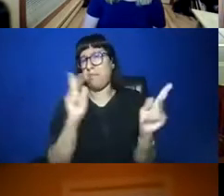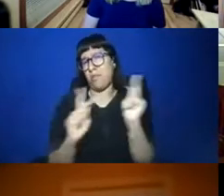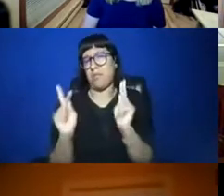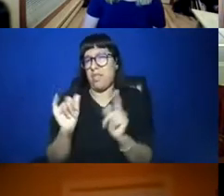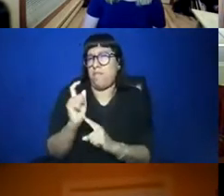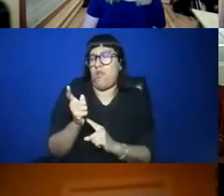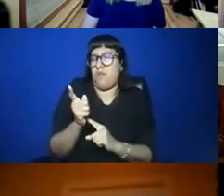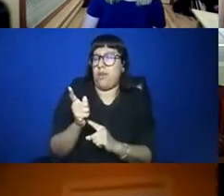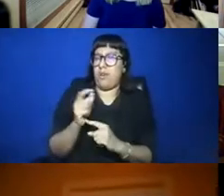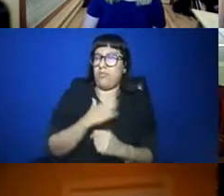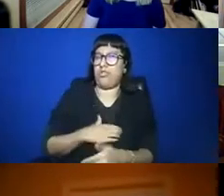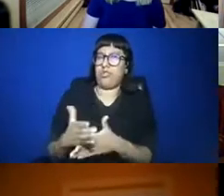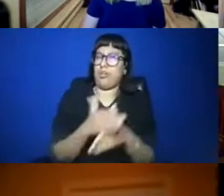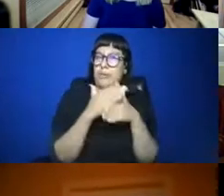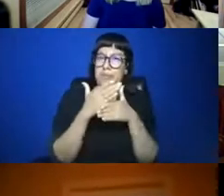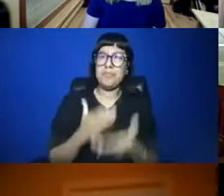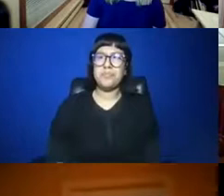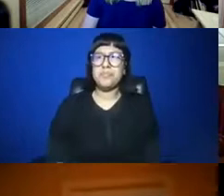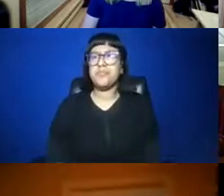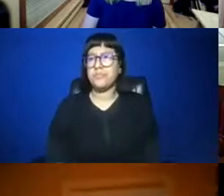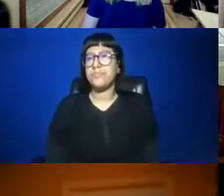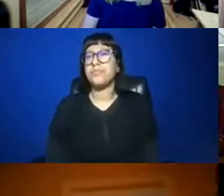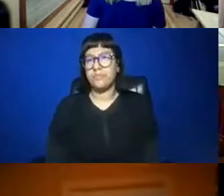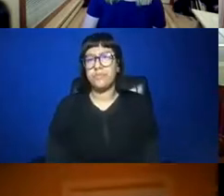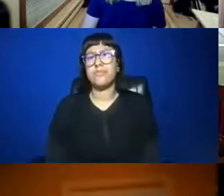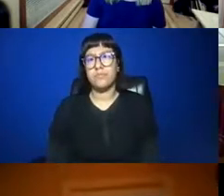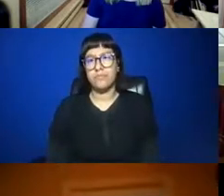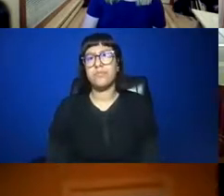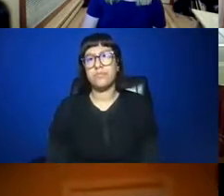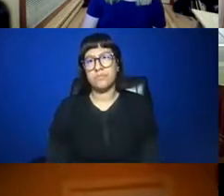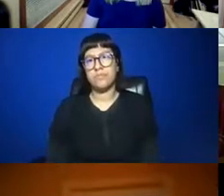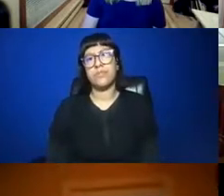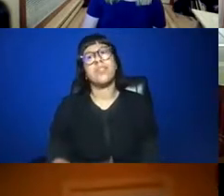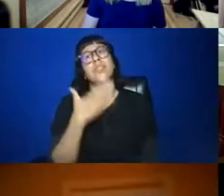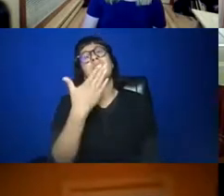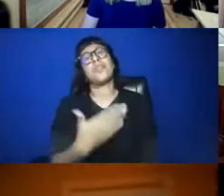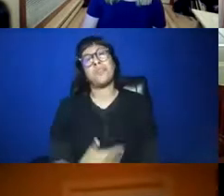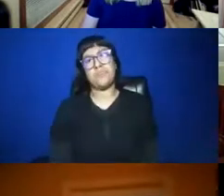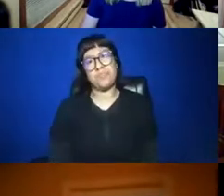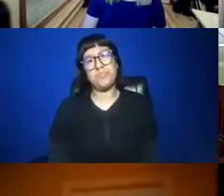Thank you.